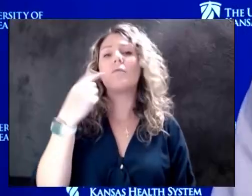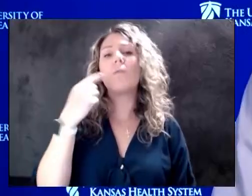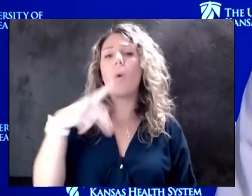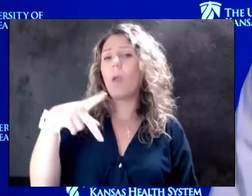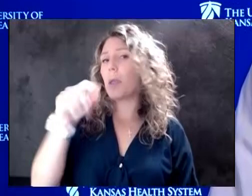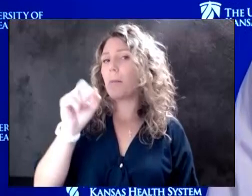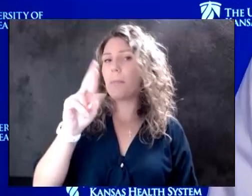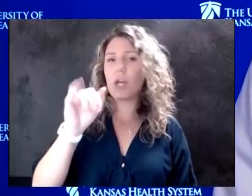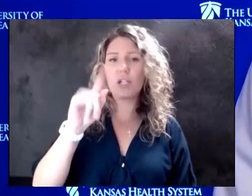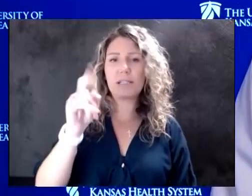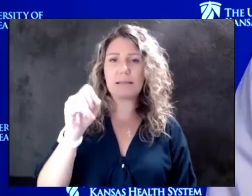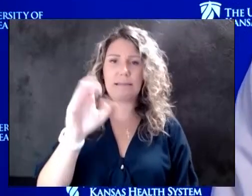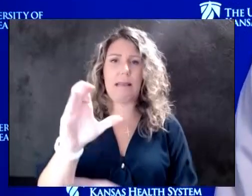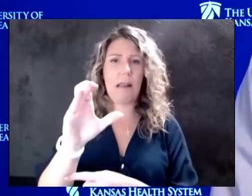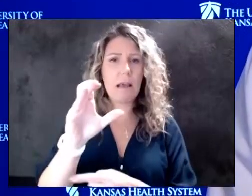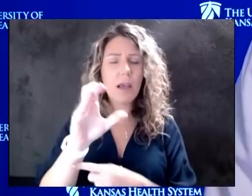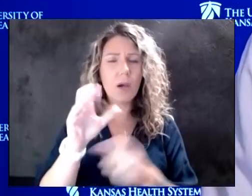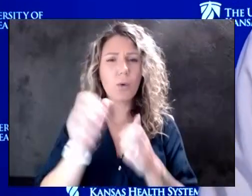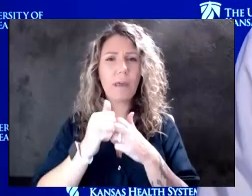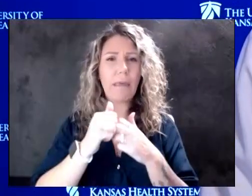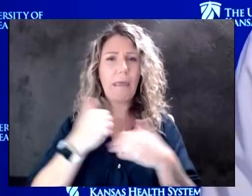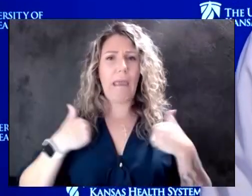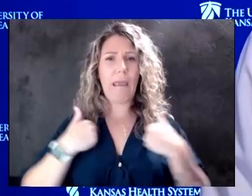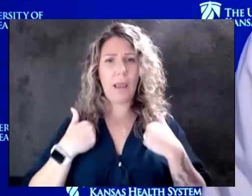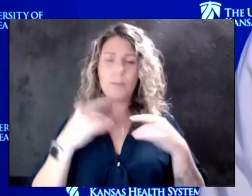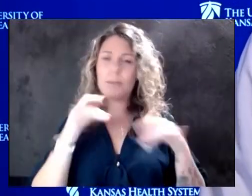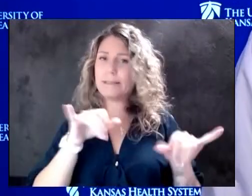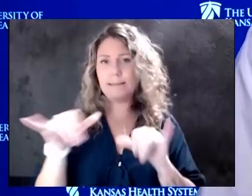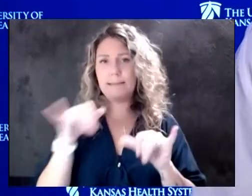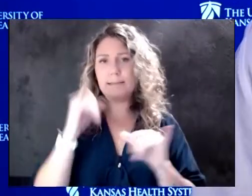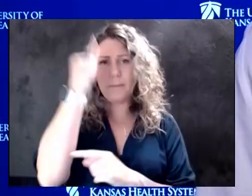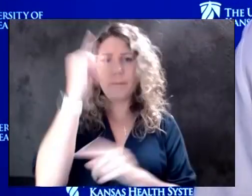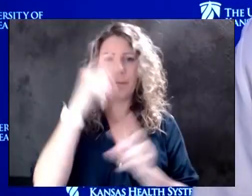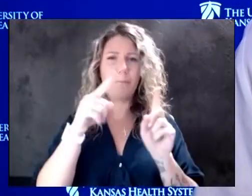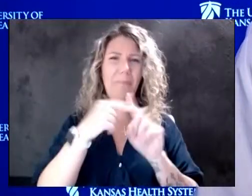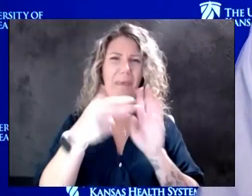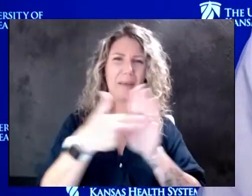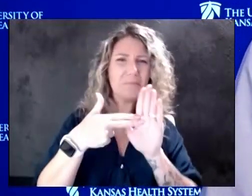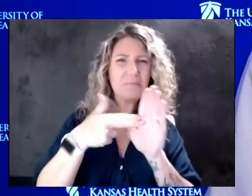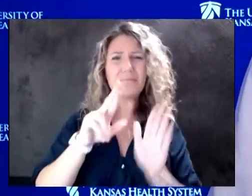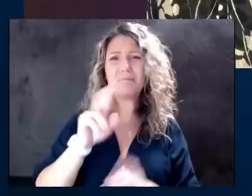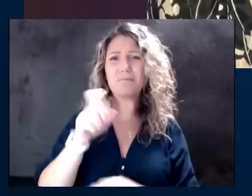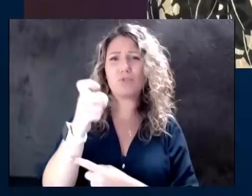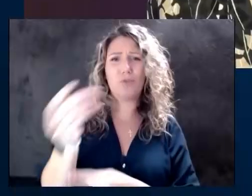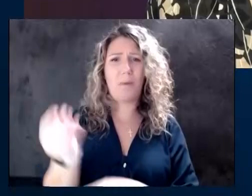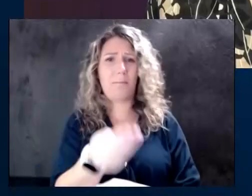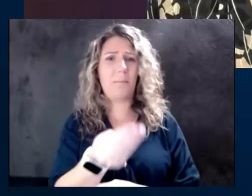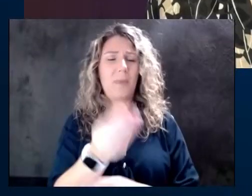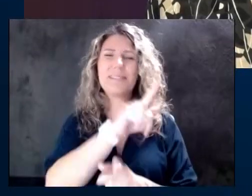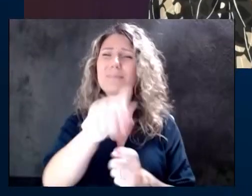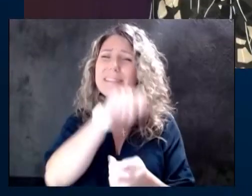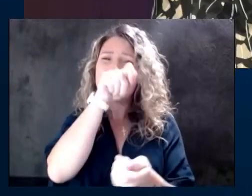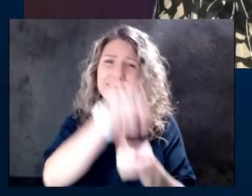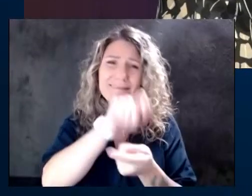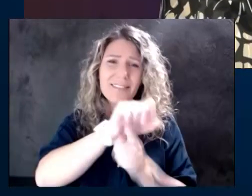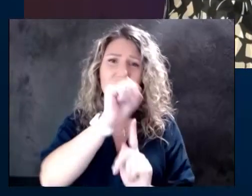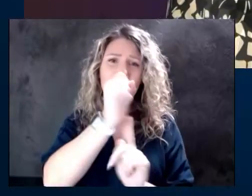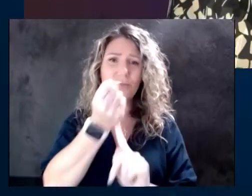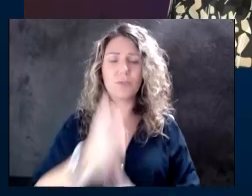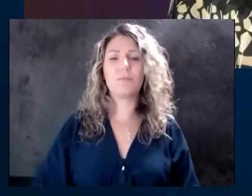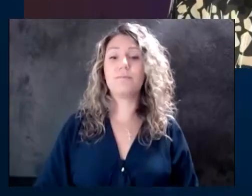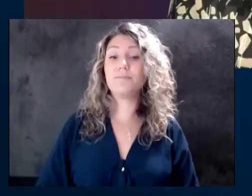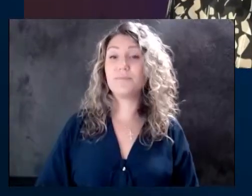with animals. But again, those are going to be prescribed in very specific circumstances. Other questions